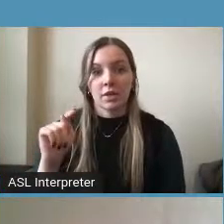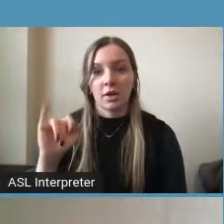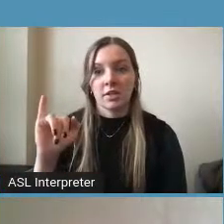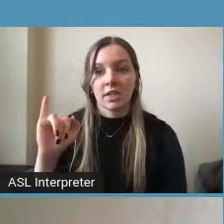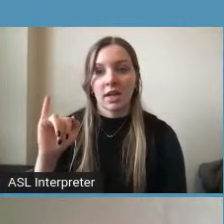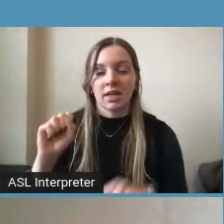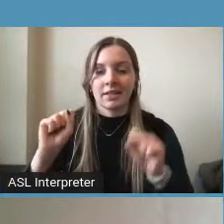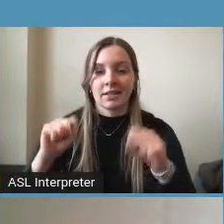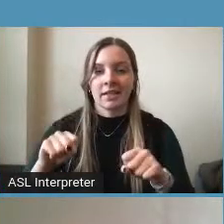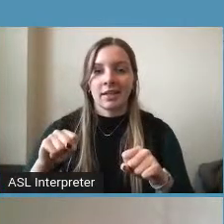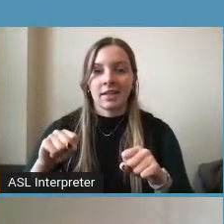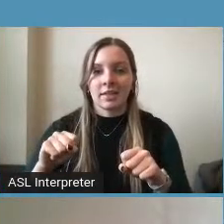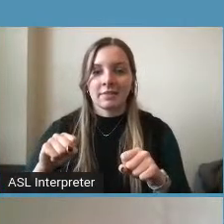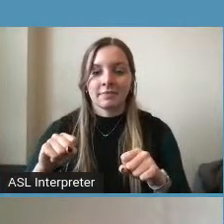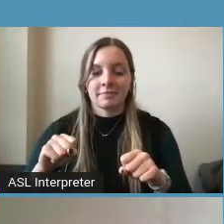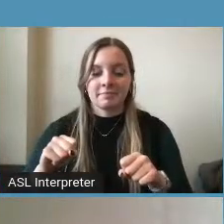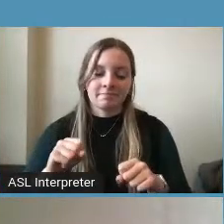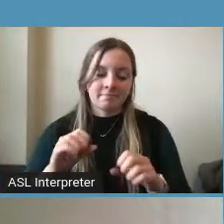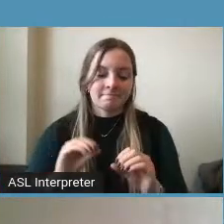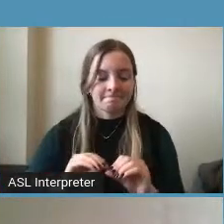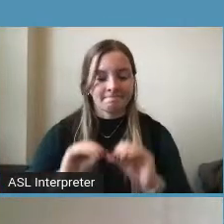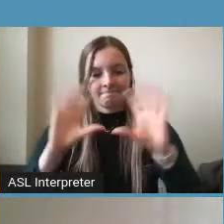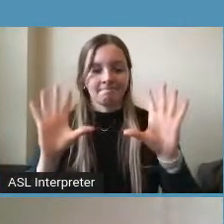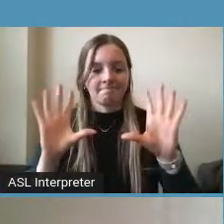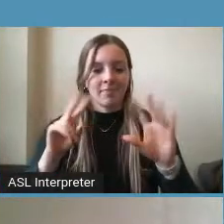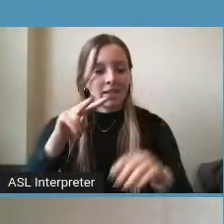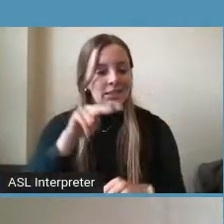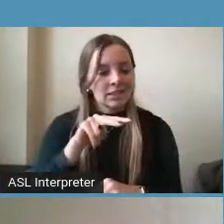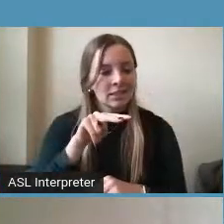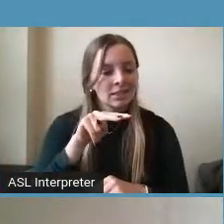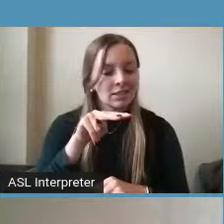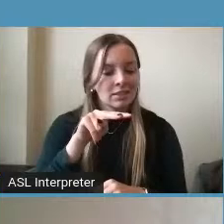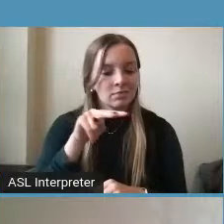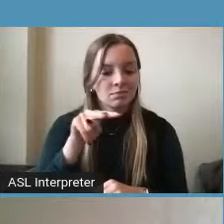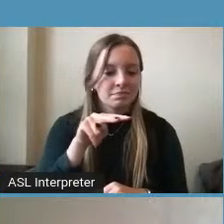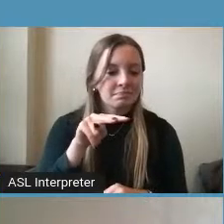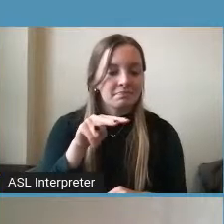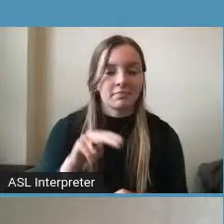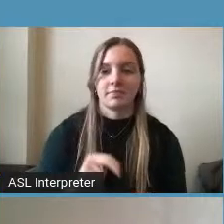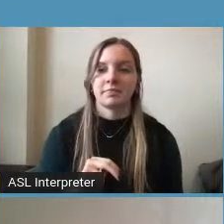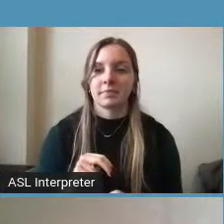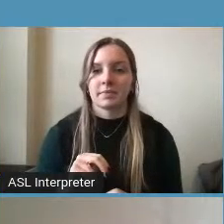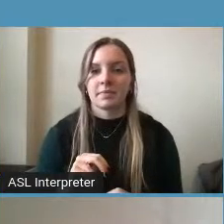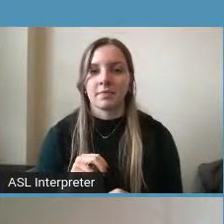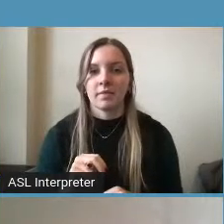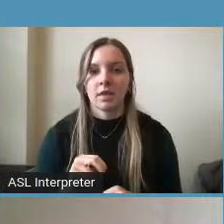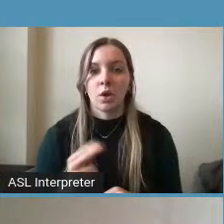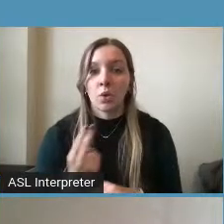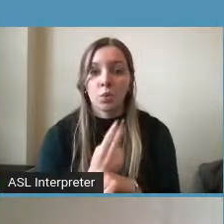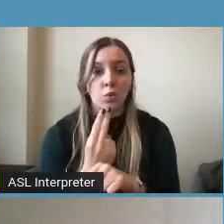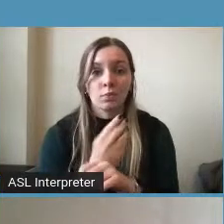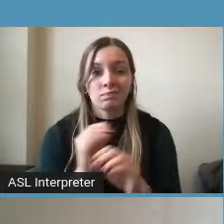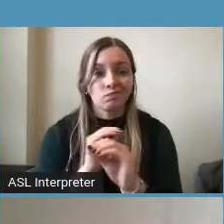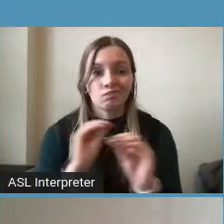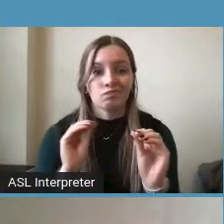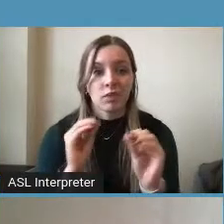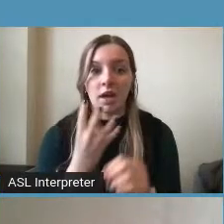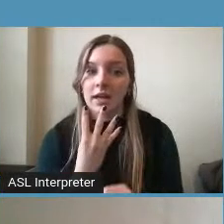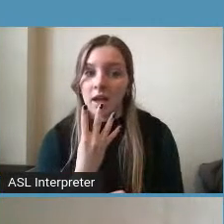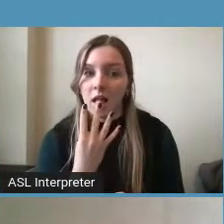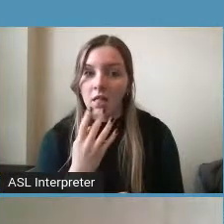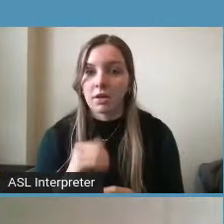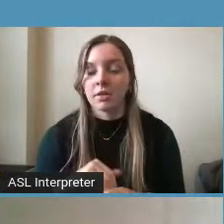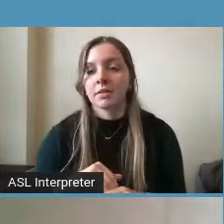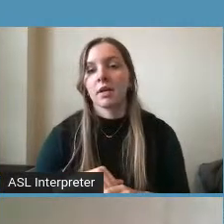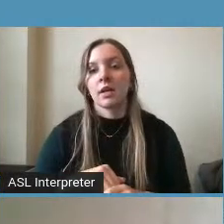and here I'm looking at shape with no color, because our eye tends to follow color, making it harder to see things, we can see elements